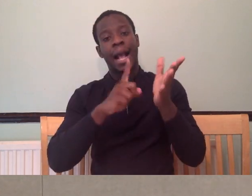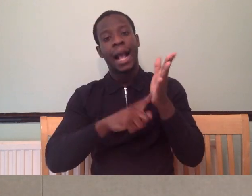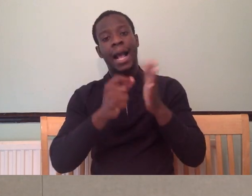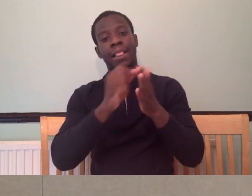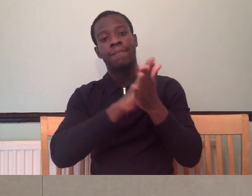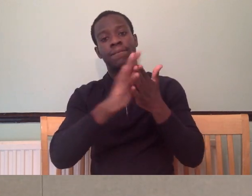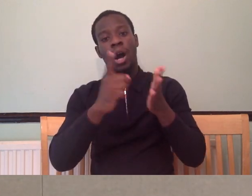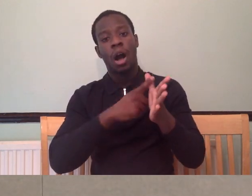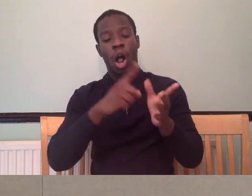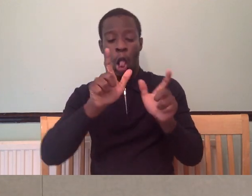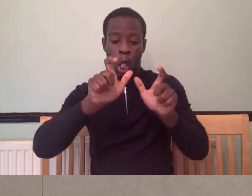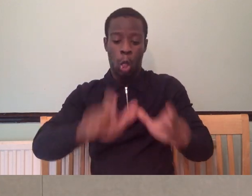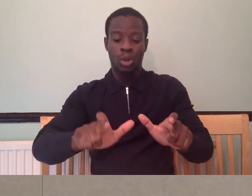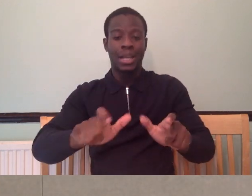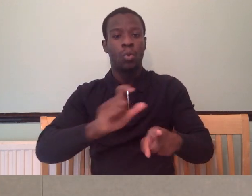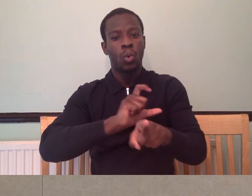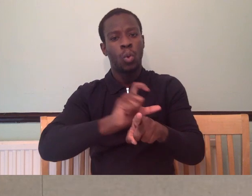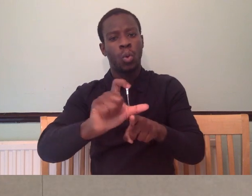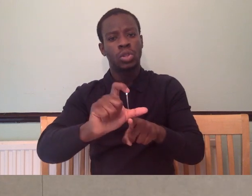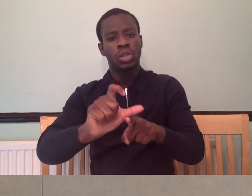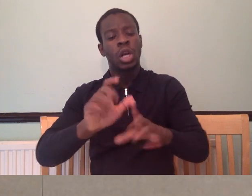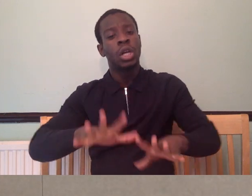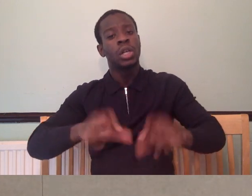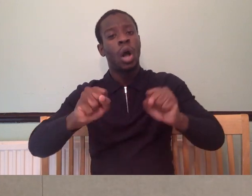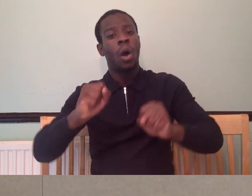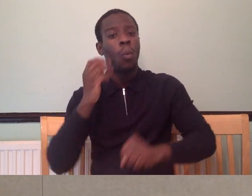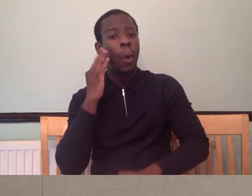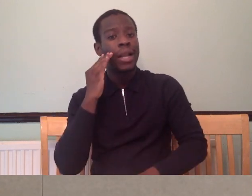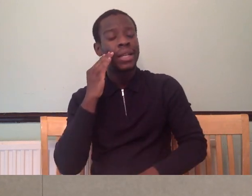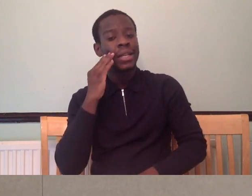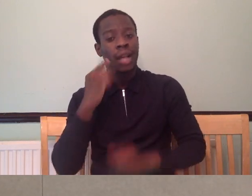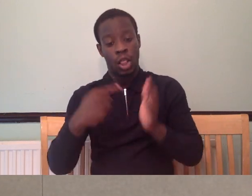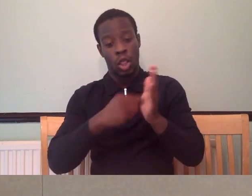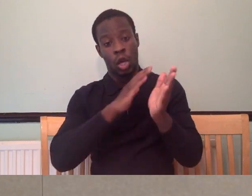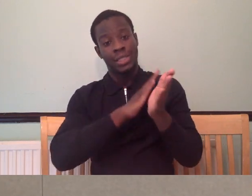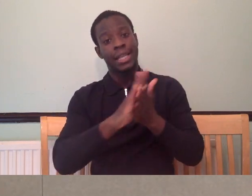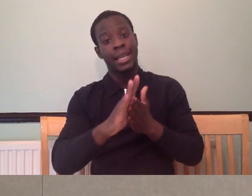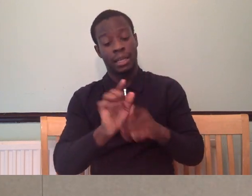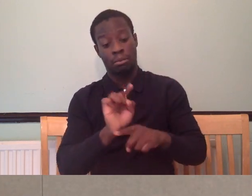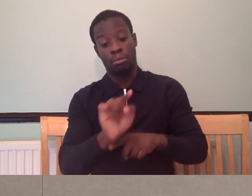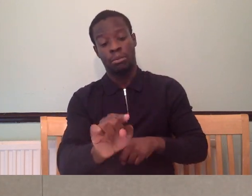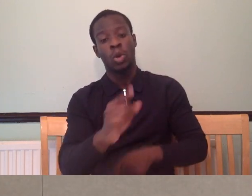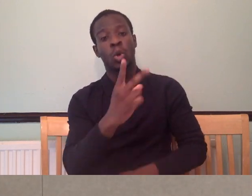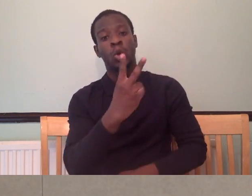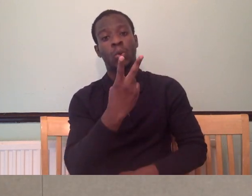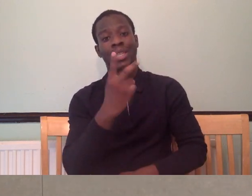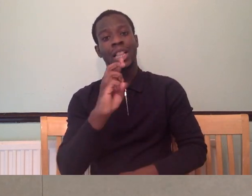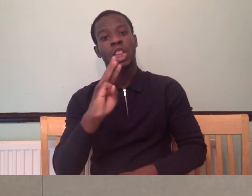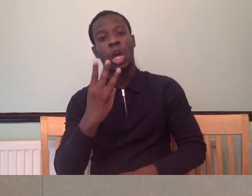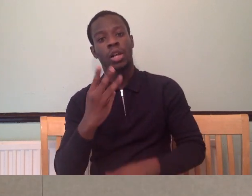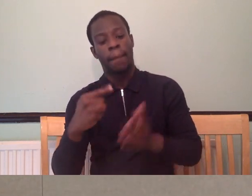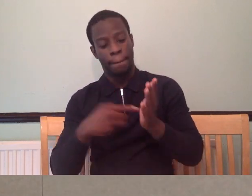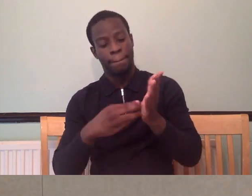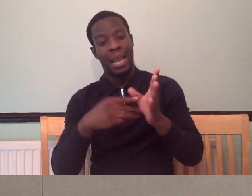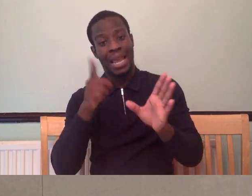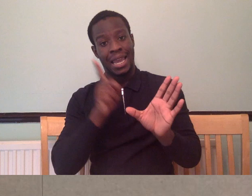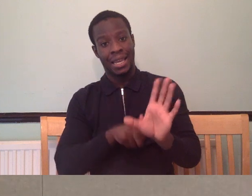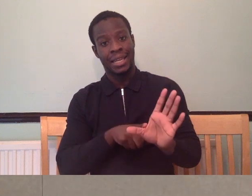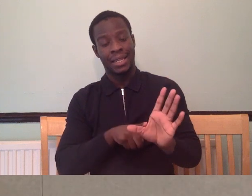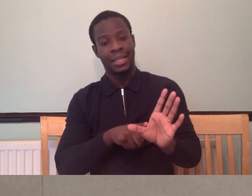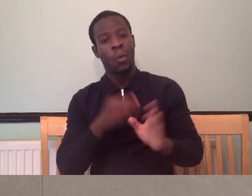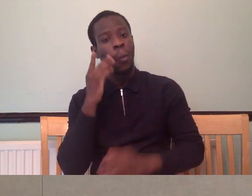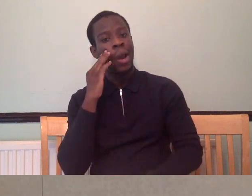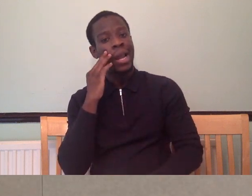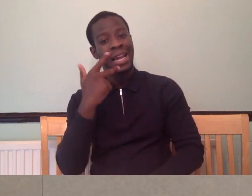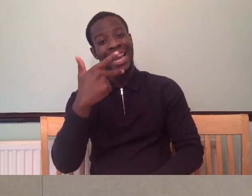Lockdown course is going to start on Thursday, the 21st of May at 8 p.m. Maybe you've thought